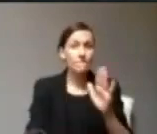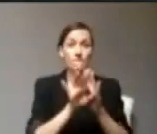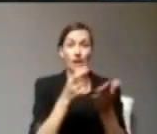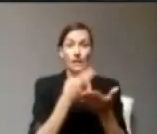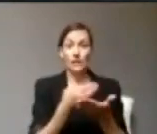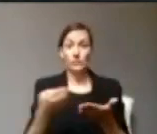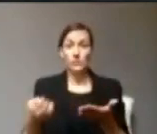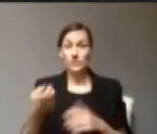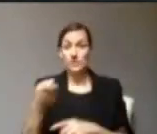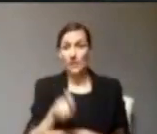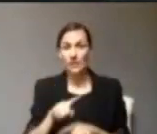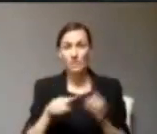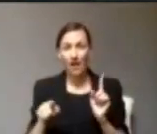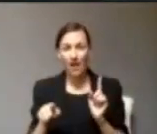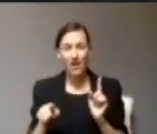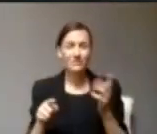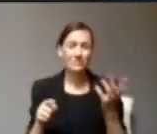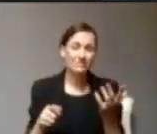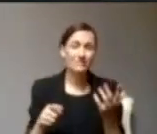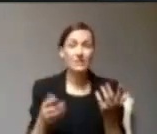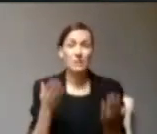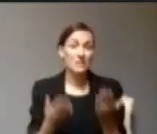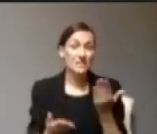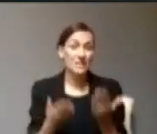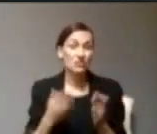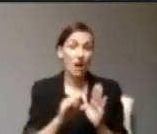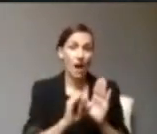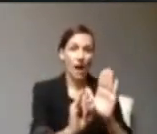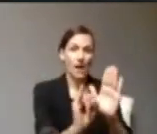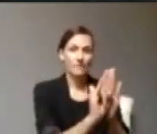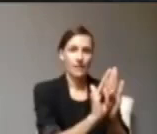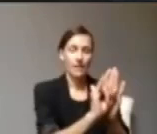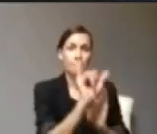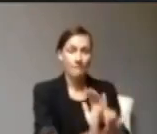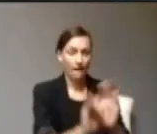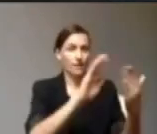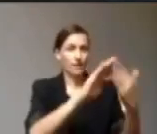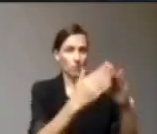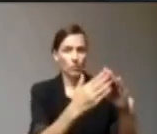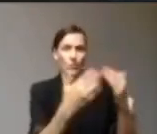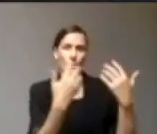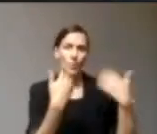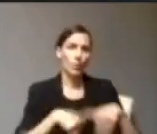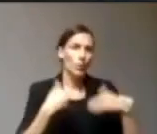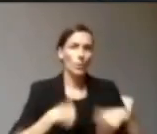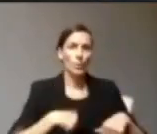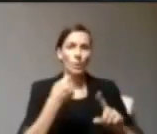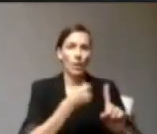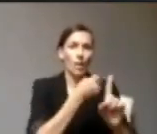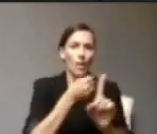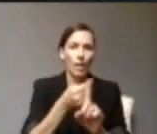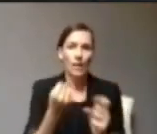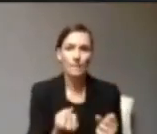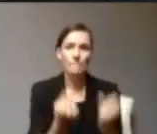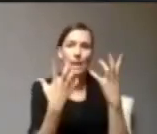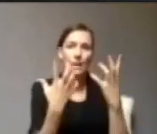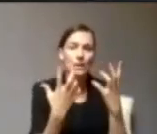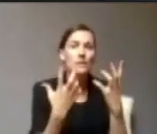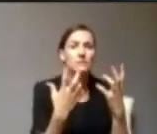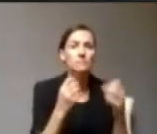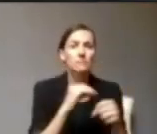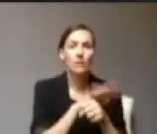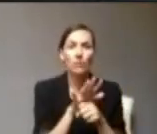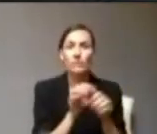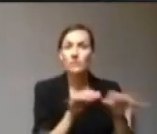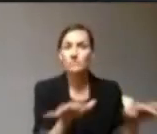need. The downside is the potential identification of that community as a COVID hotspot. And so this is an issue that we want to discuss with